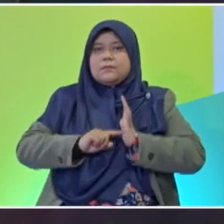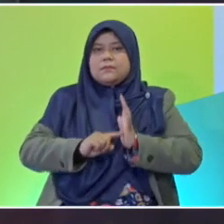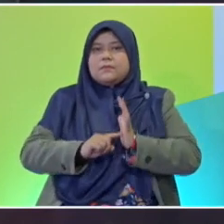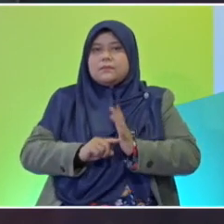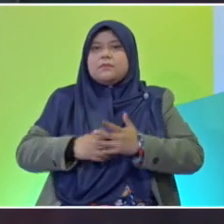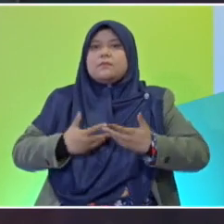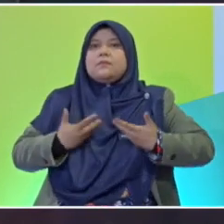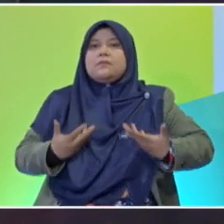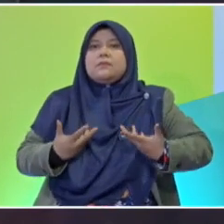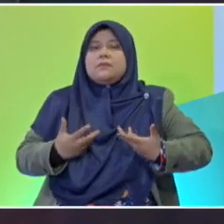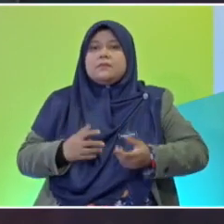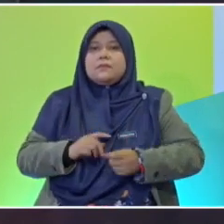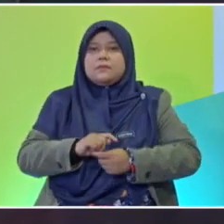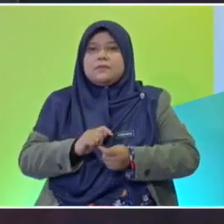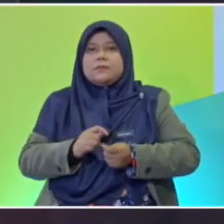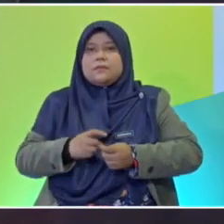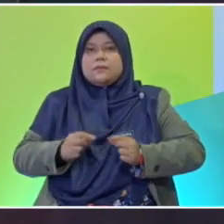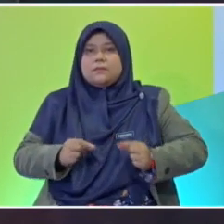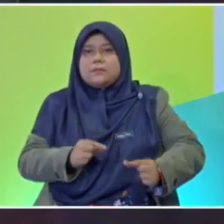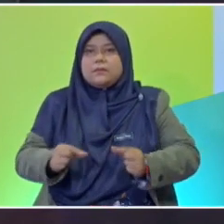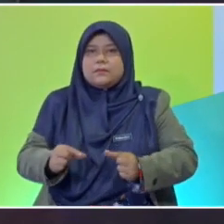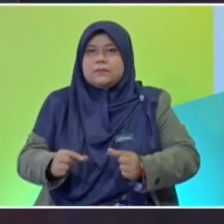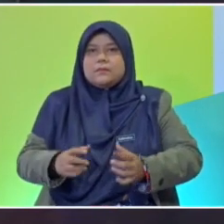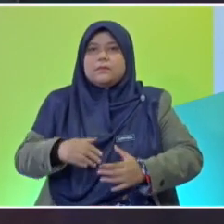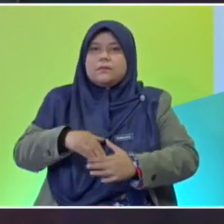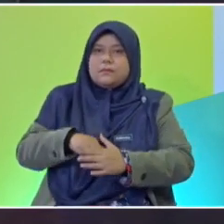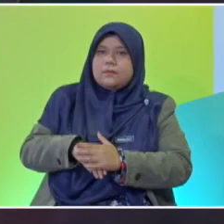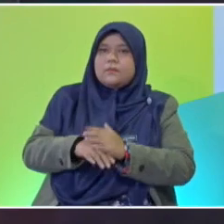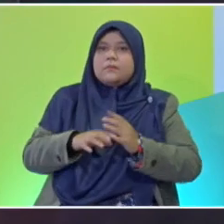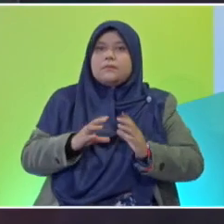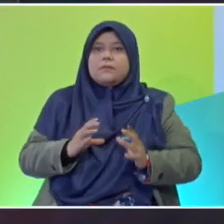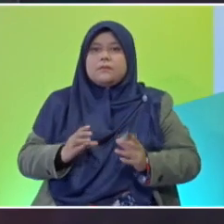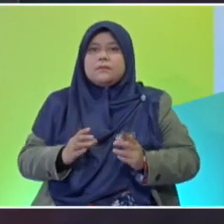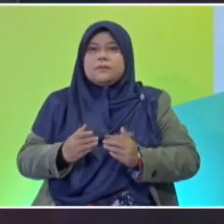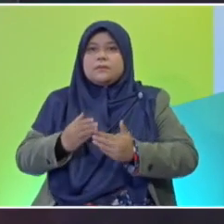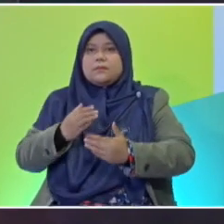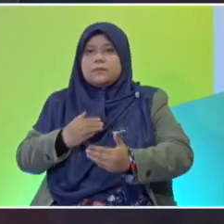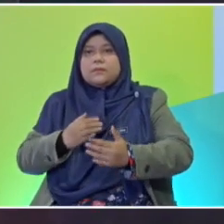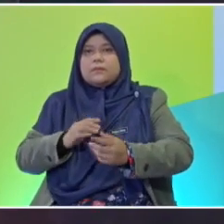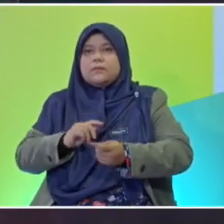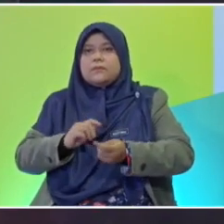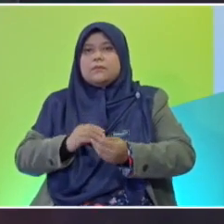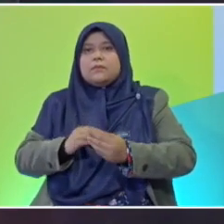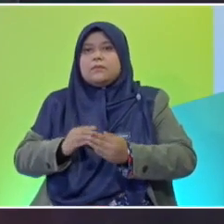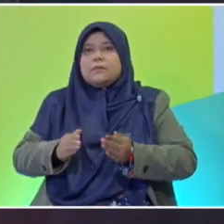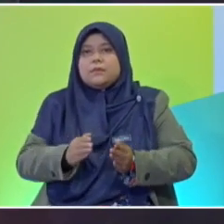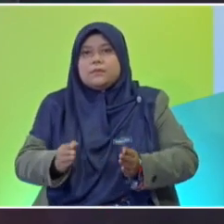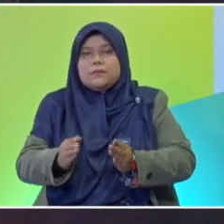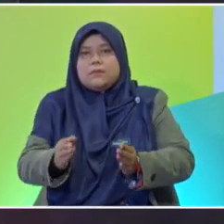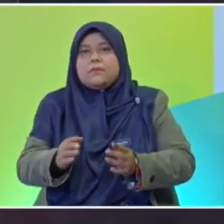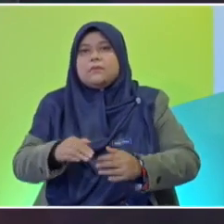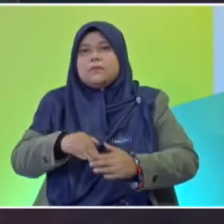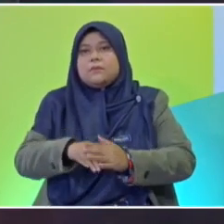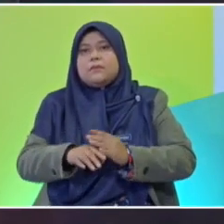how does the blood with more carbon dioxide compared to the previous one move back to the heart and to the